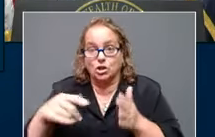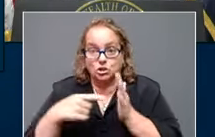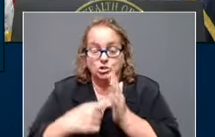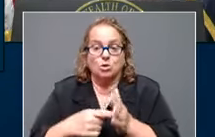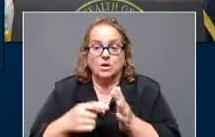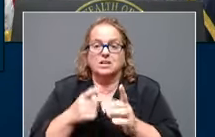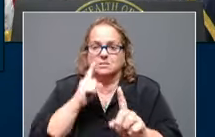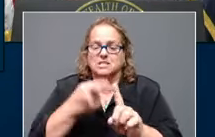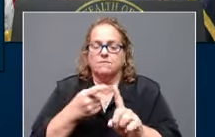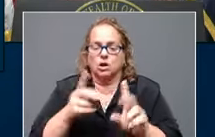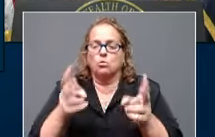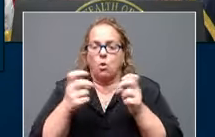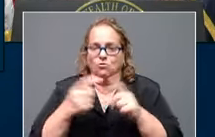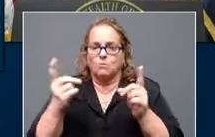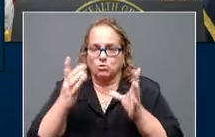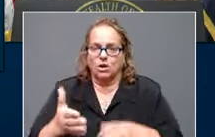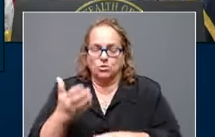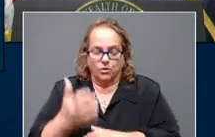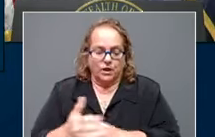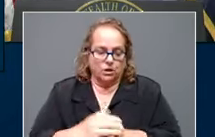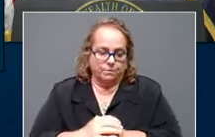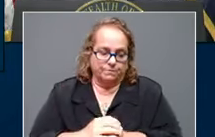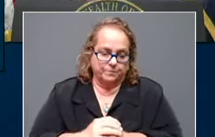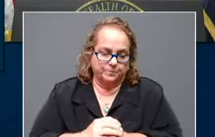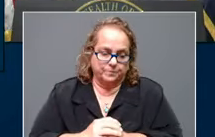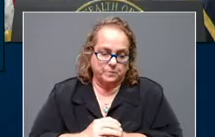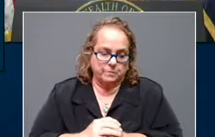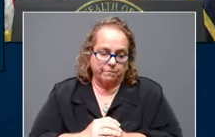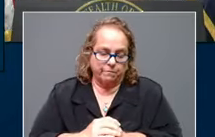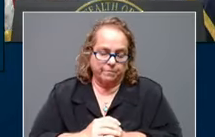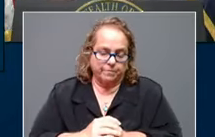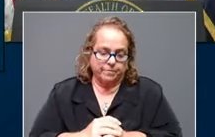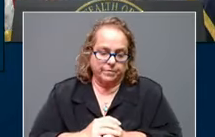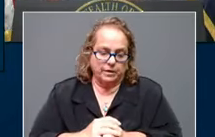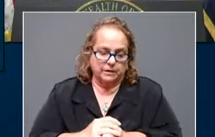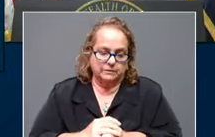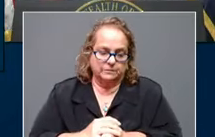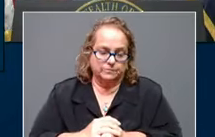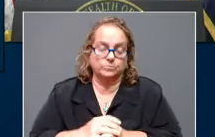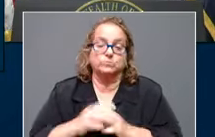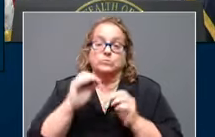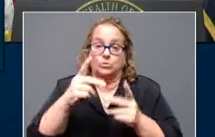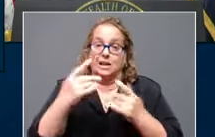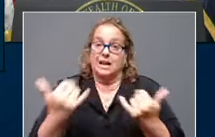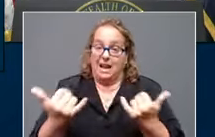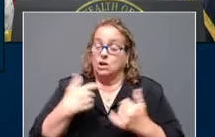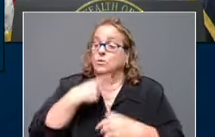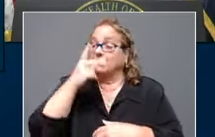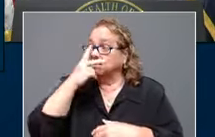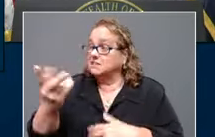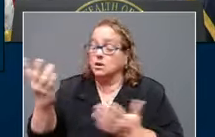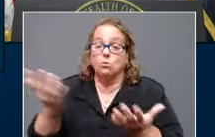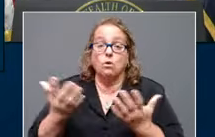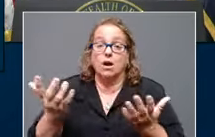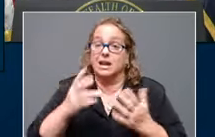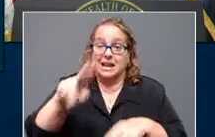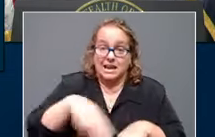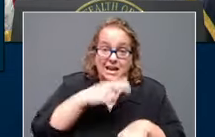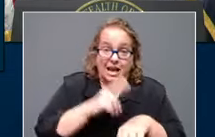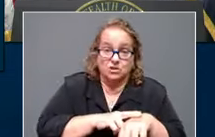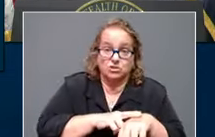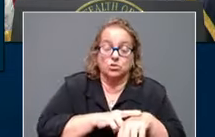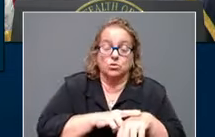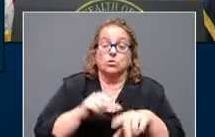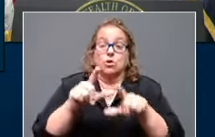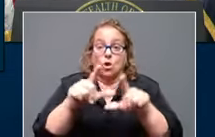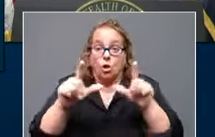single one of the credible public health and medical authorities in the country are recommending